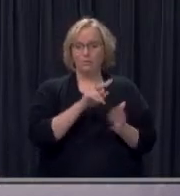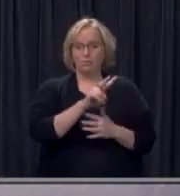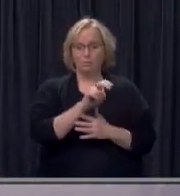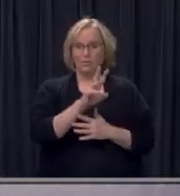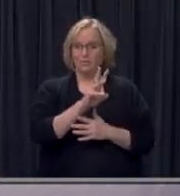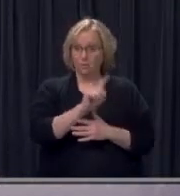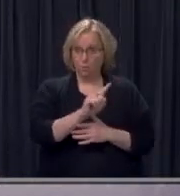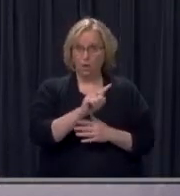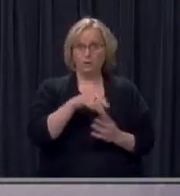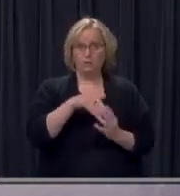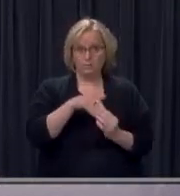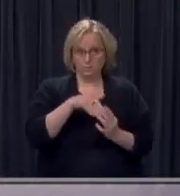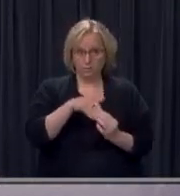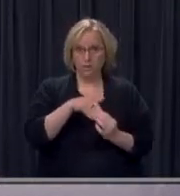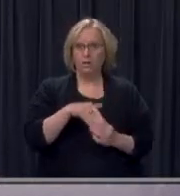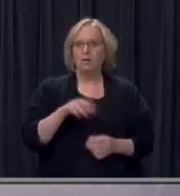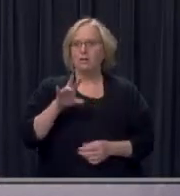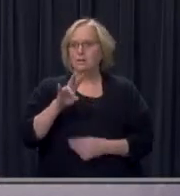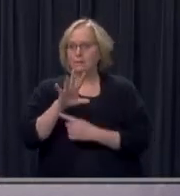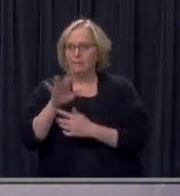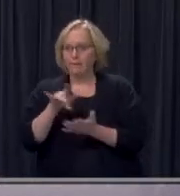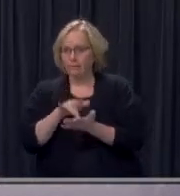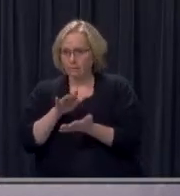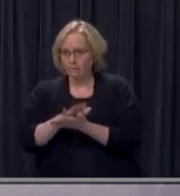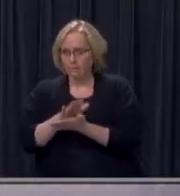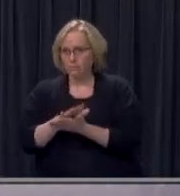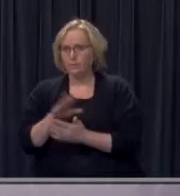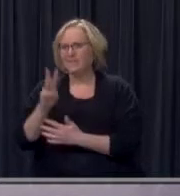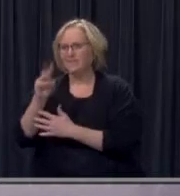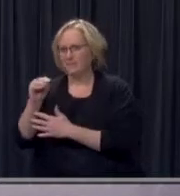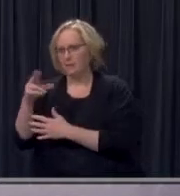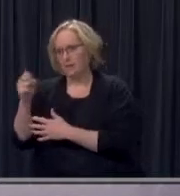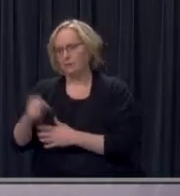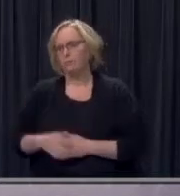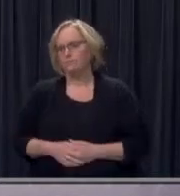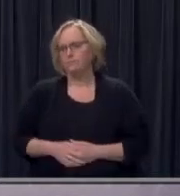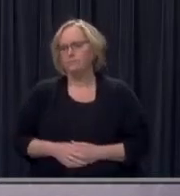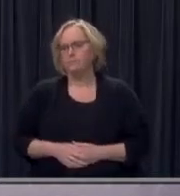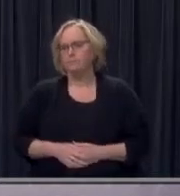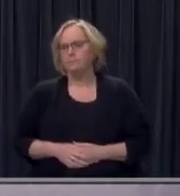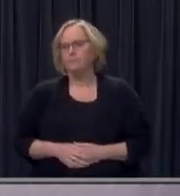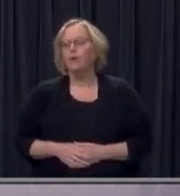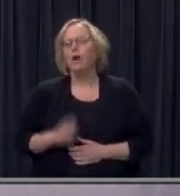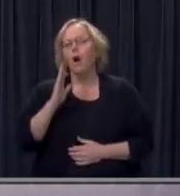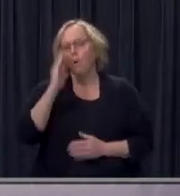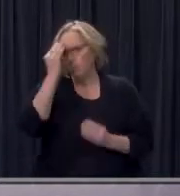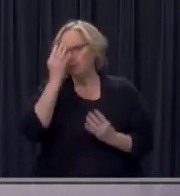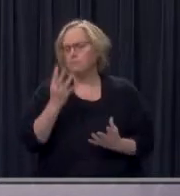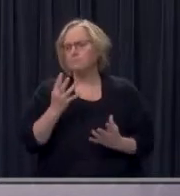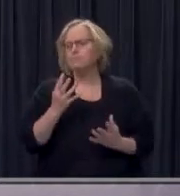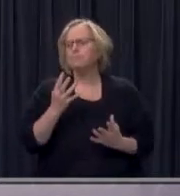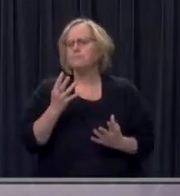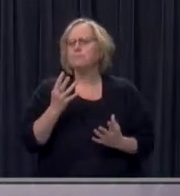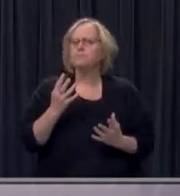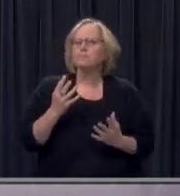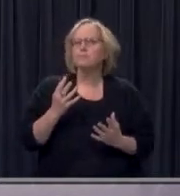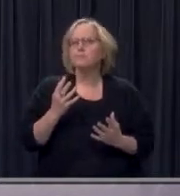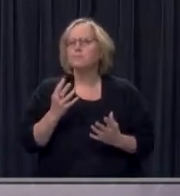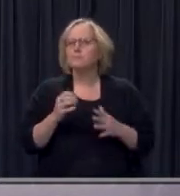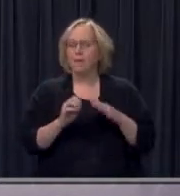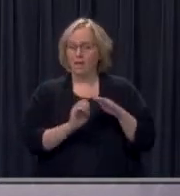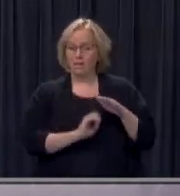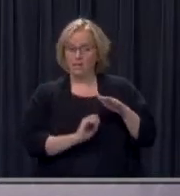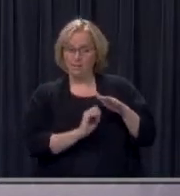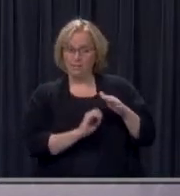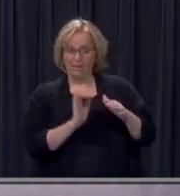3,261, 75 at the middle school, and 60 at the high school. I will say, that that